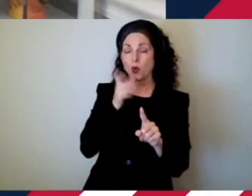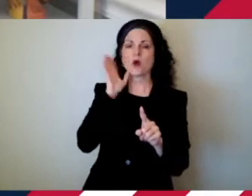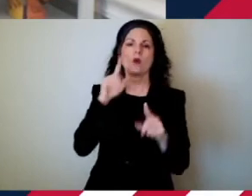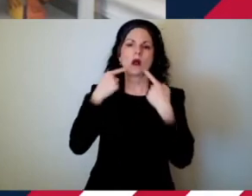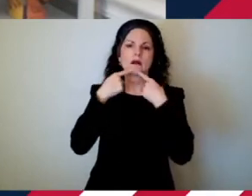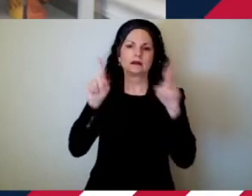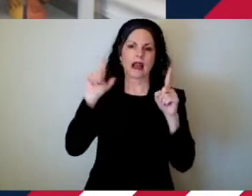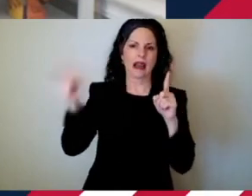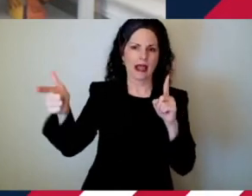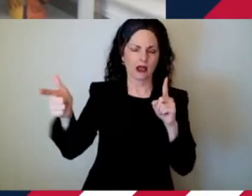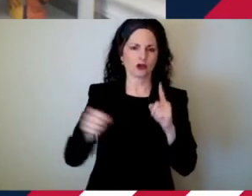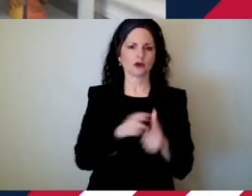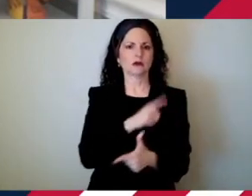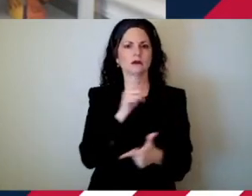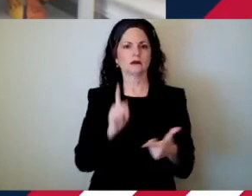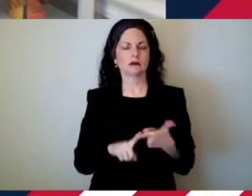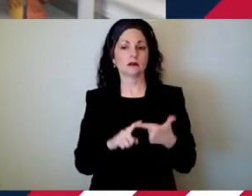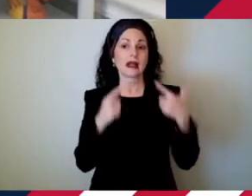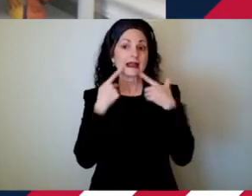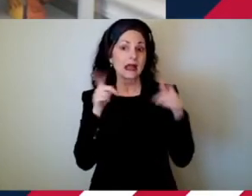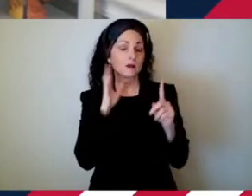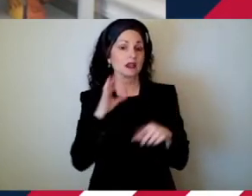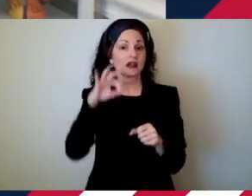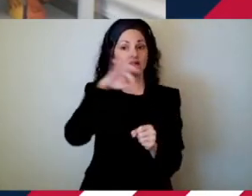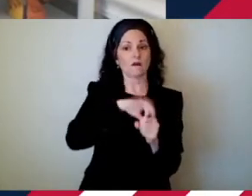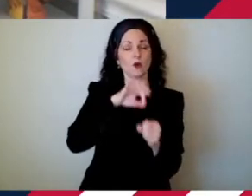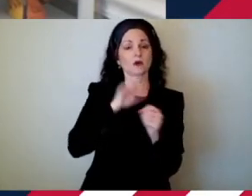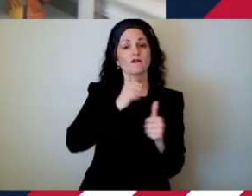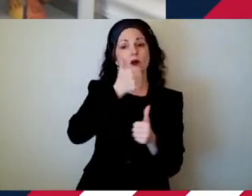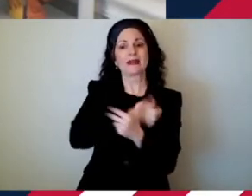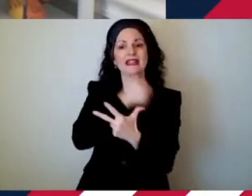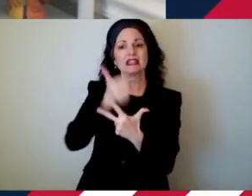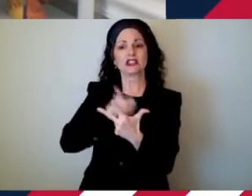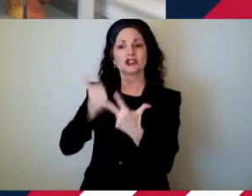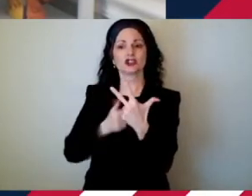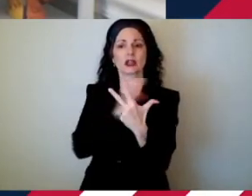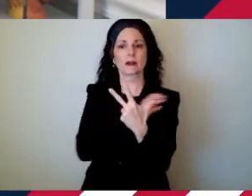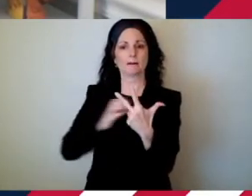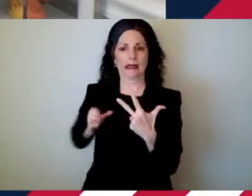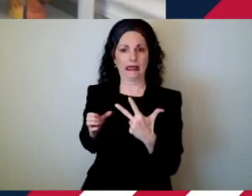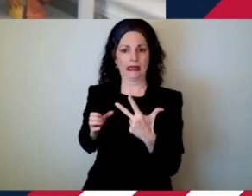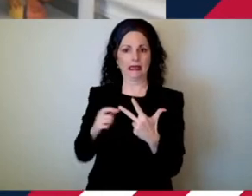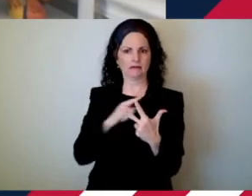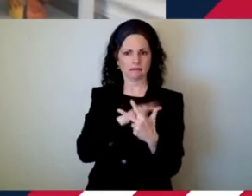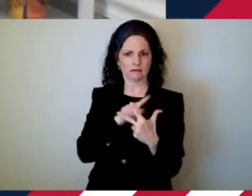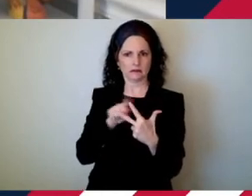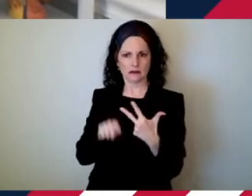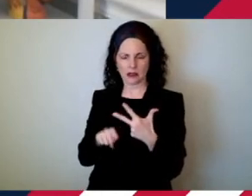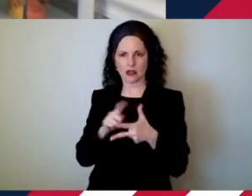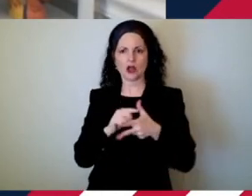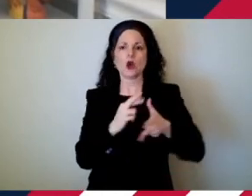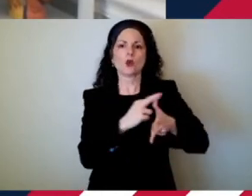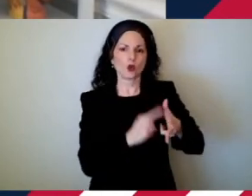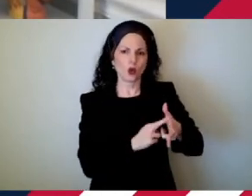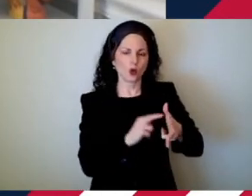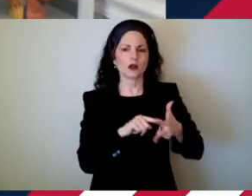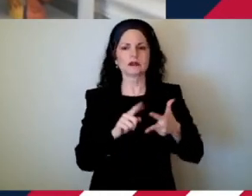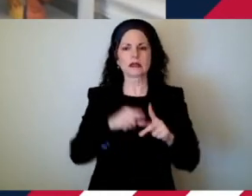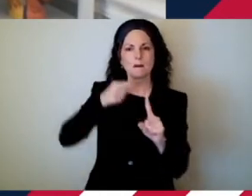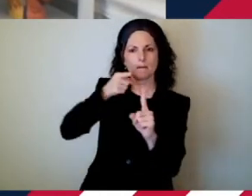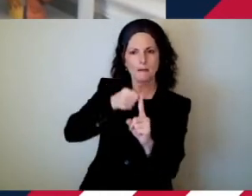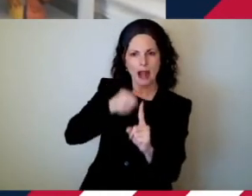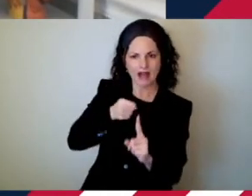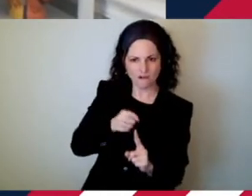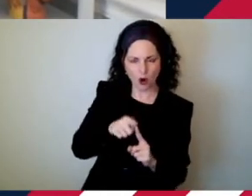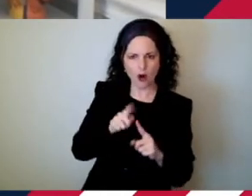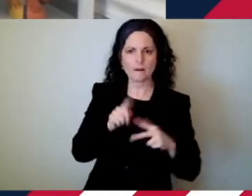on reports from each of the 3 standing committees to the convention, rules, platform, and credentials, will also